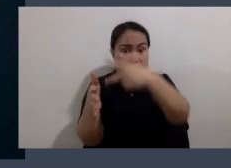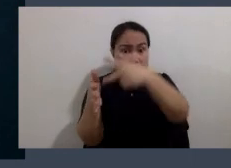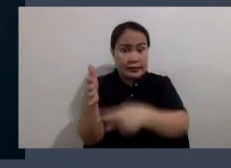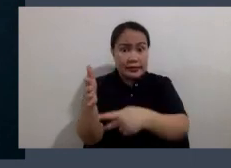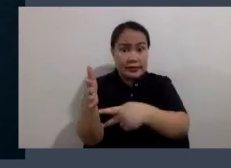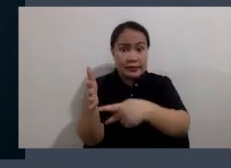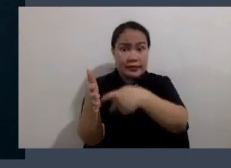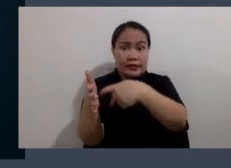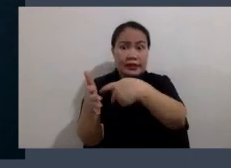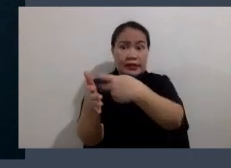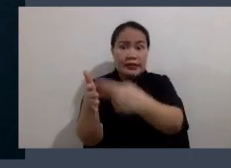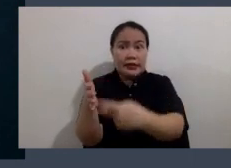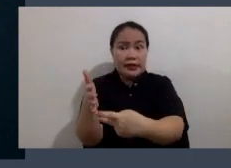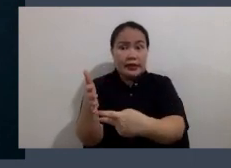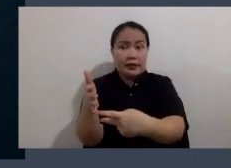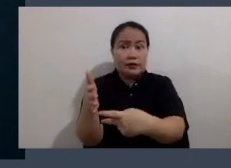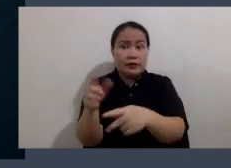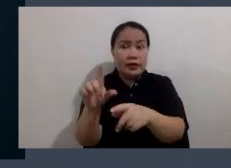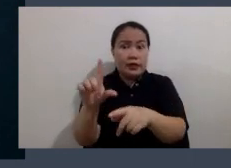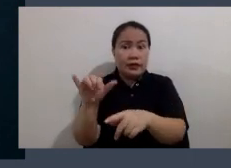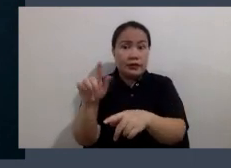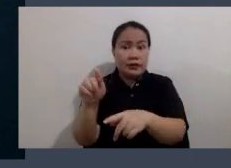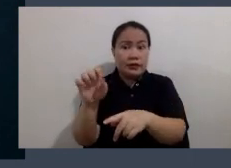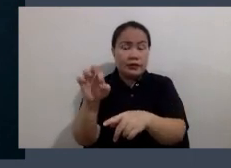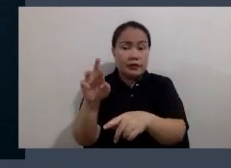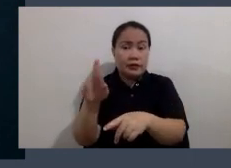of gasoline rises from